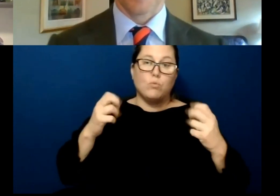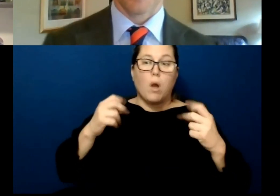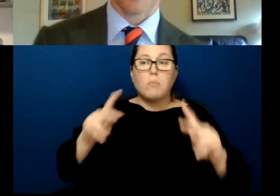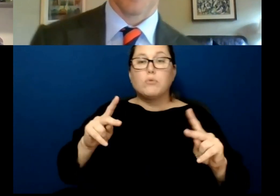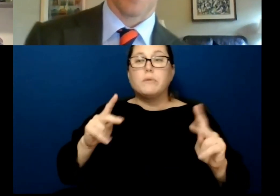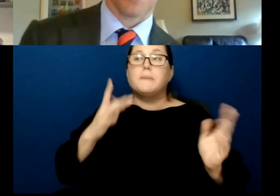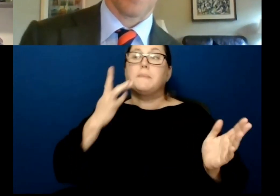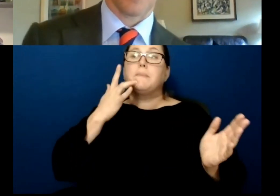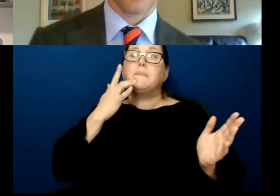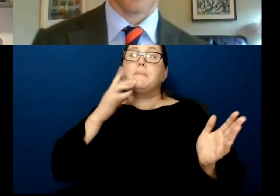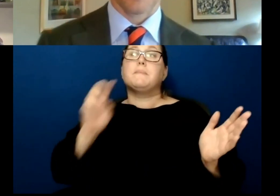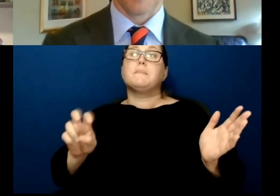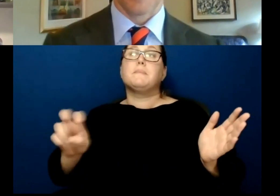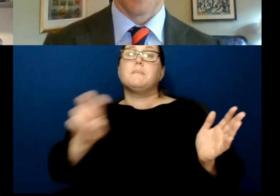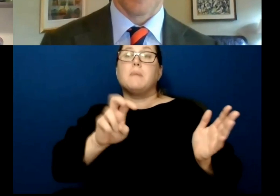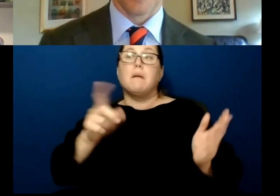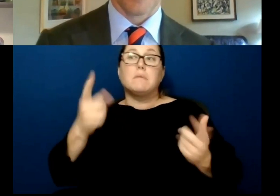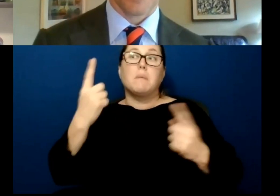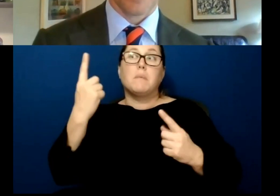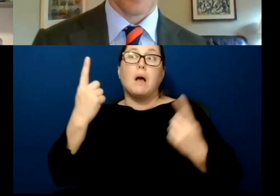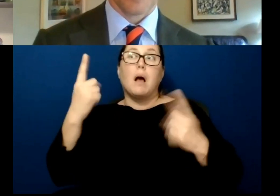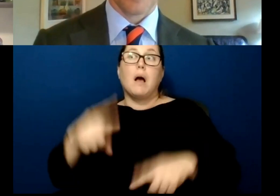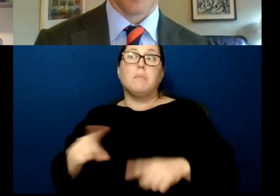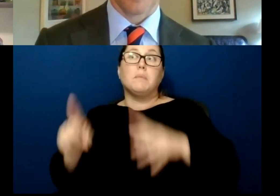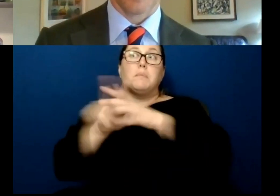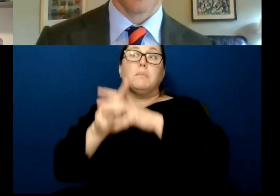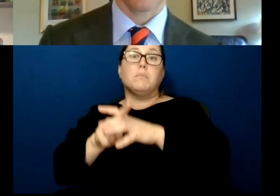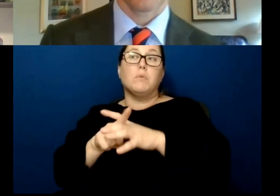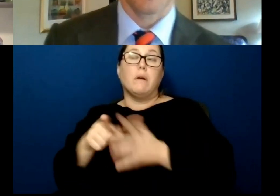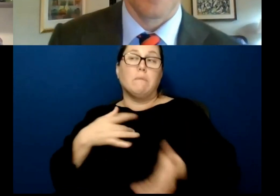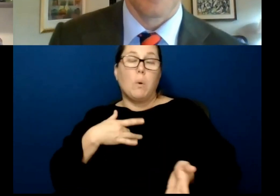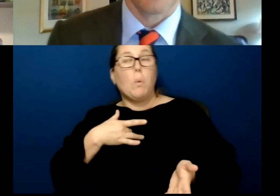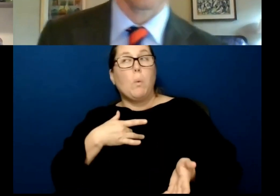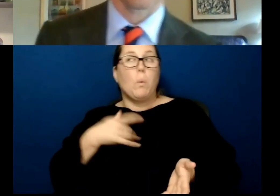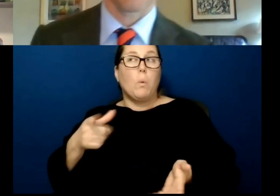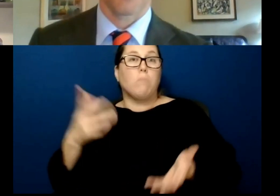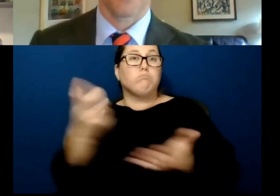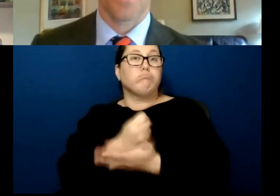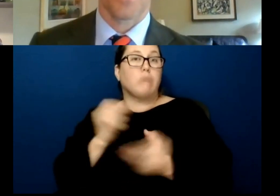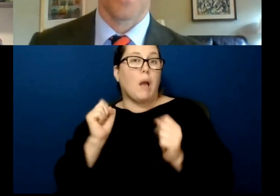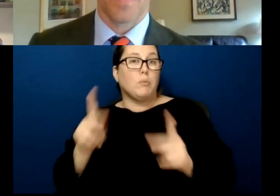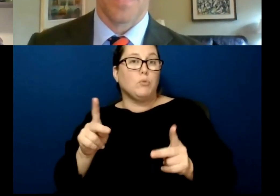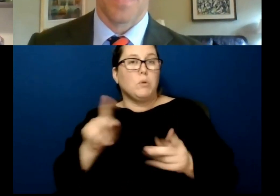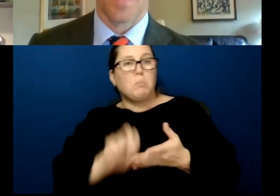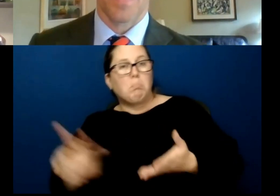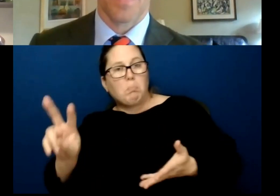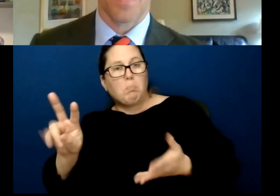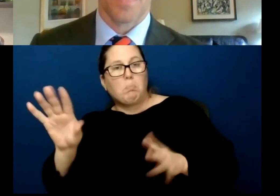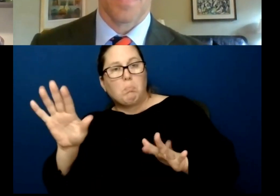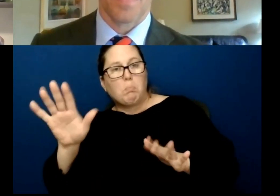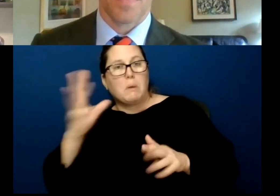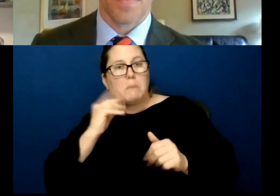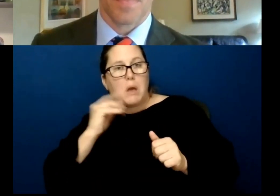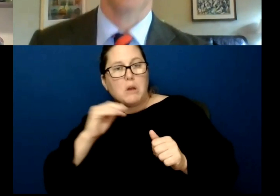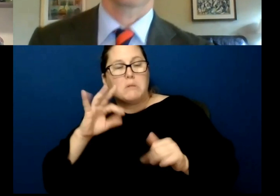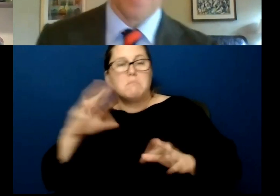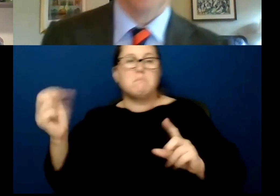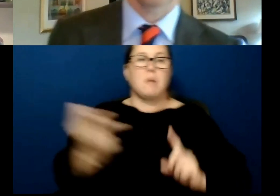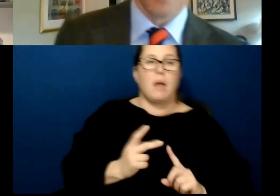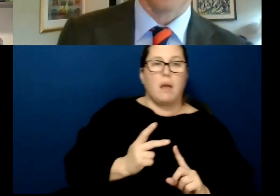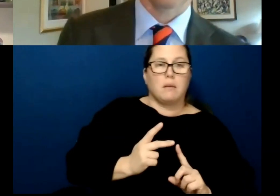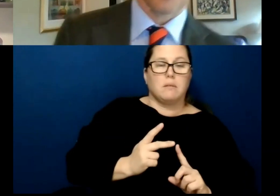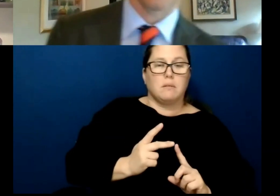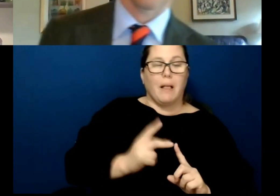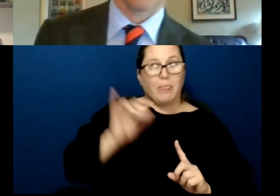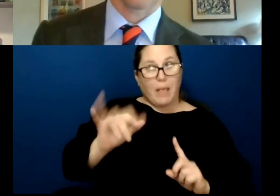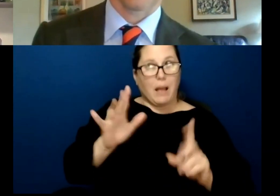if, circumstances arise that, you need to take advantage of a different opportunity. And I think that that's very important as well, which